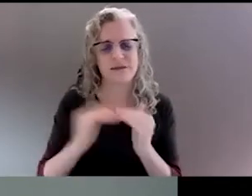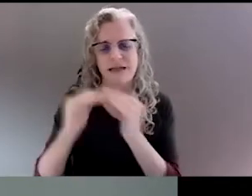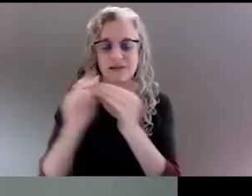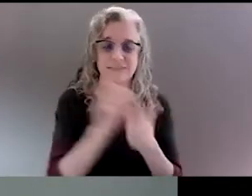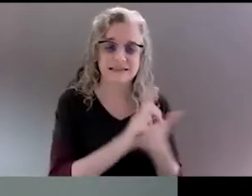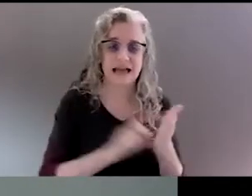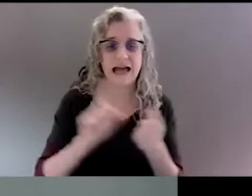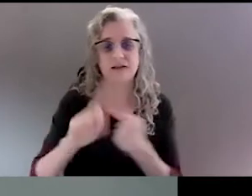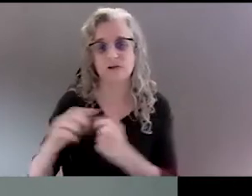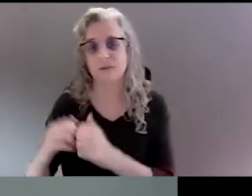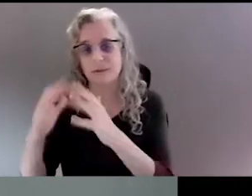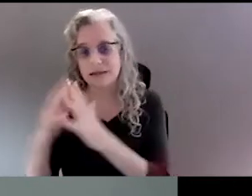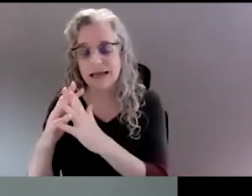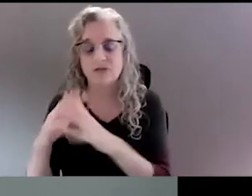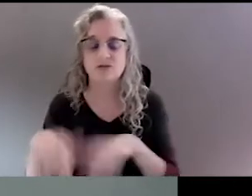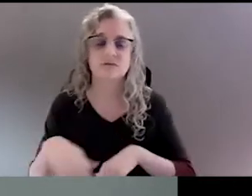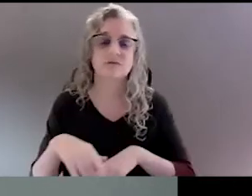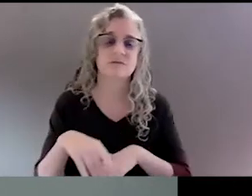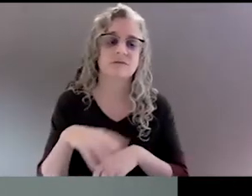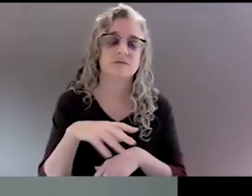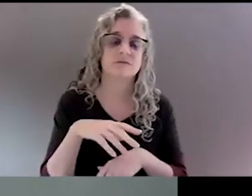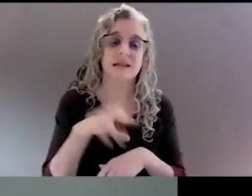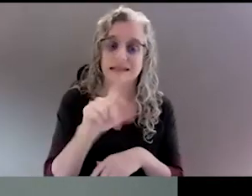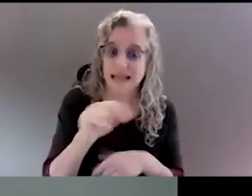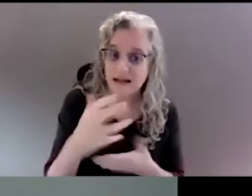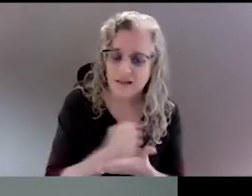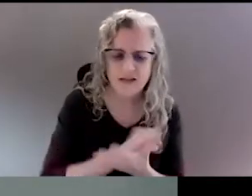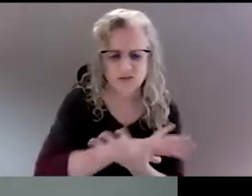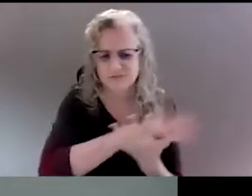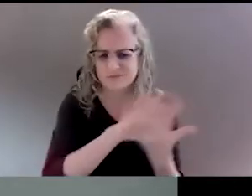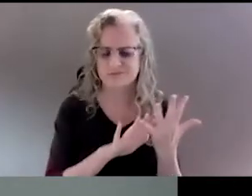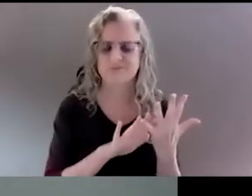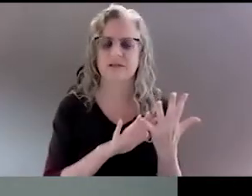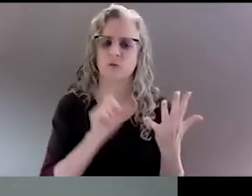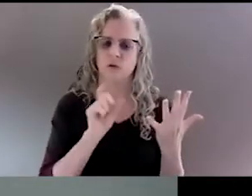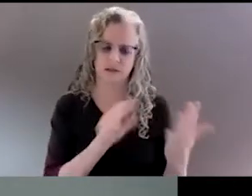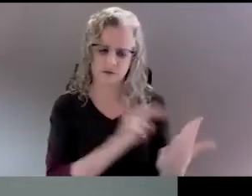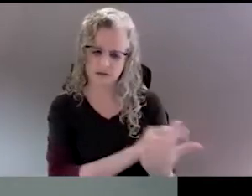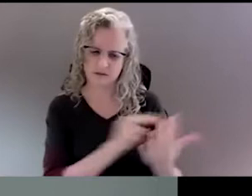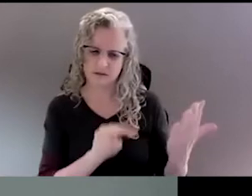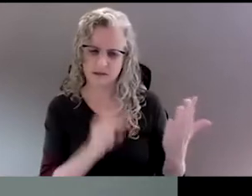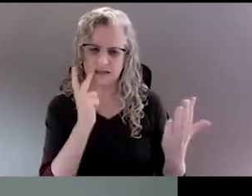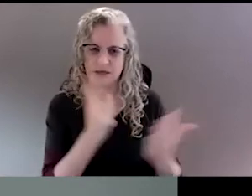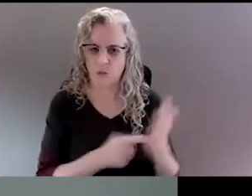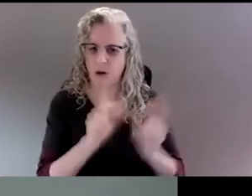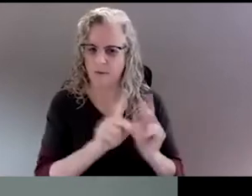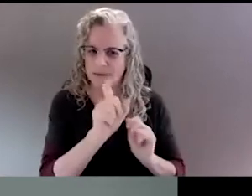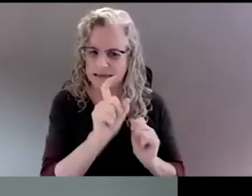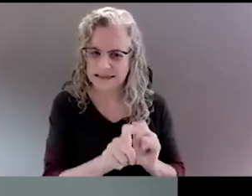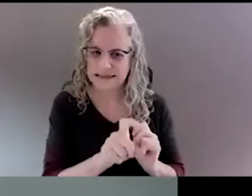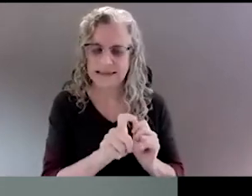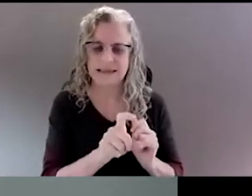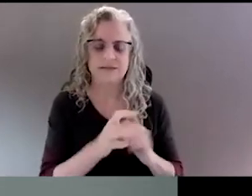data collection, and find out what people need for timely access to programs